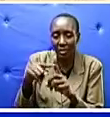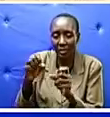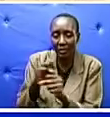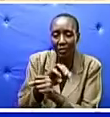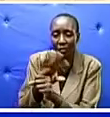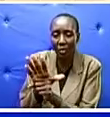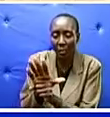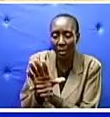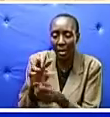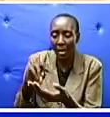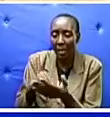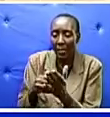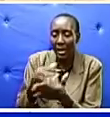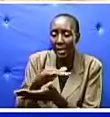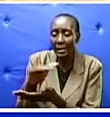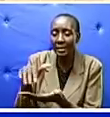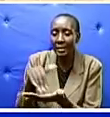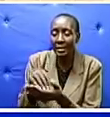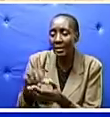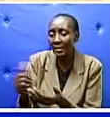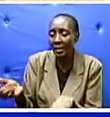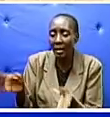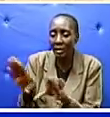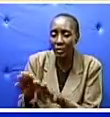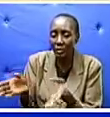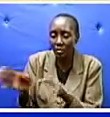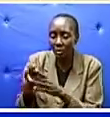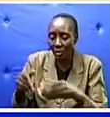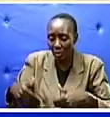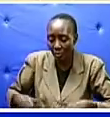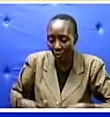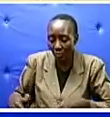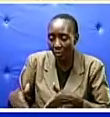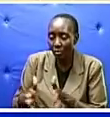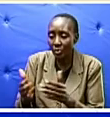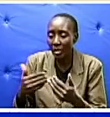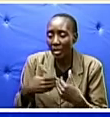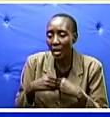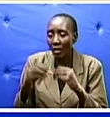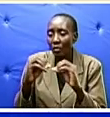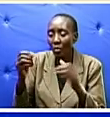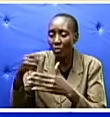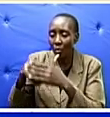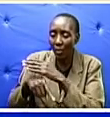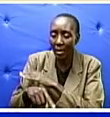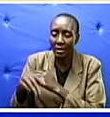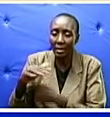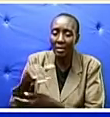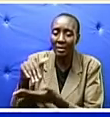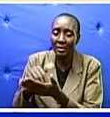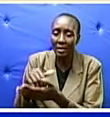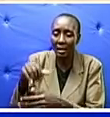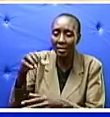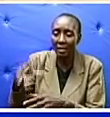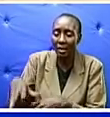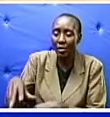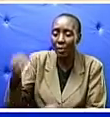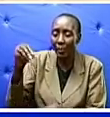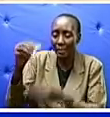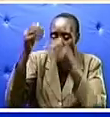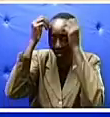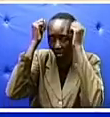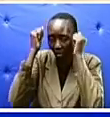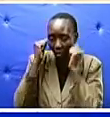some facility were closed. So this youth didn't get the opportunity to come into the facility to get the condoms. Also, even if